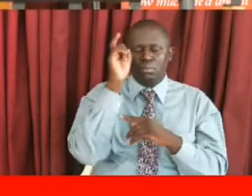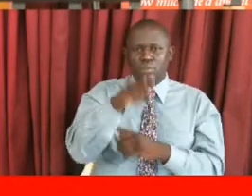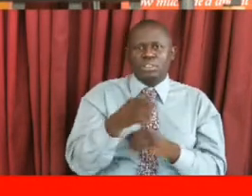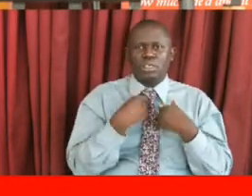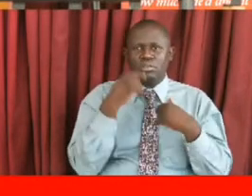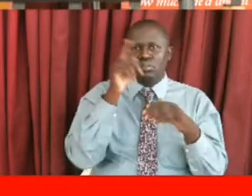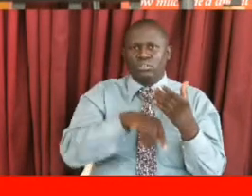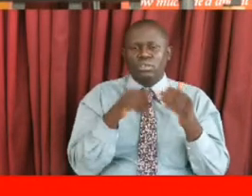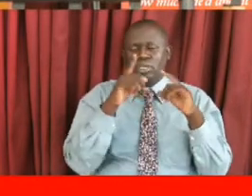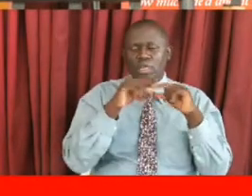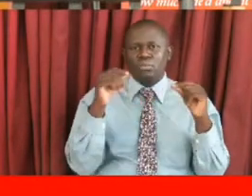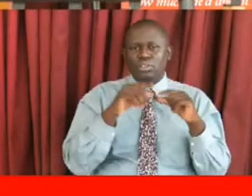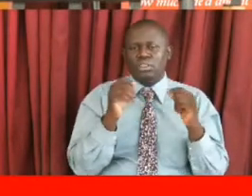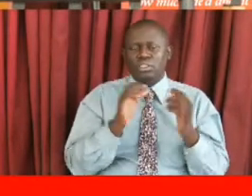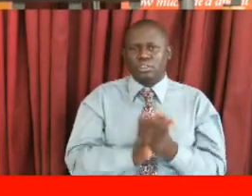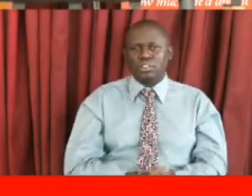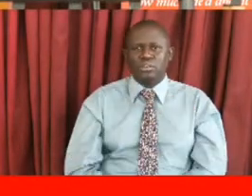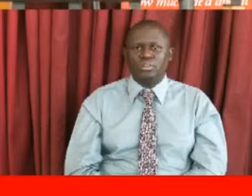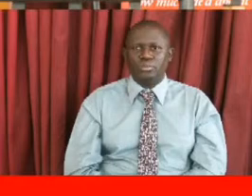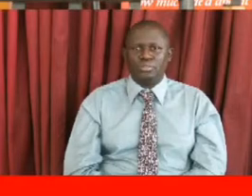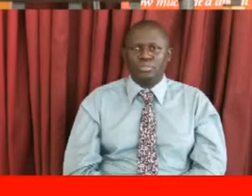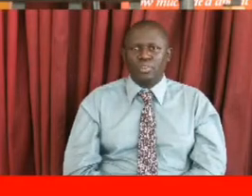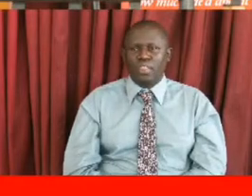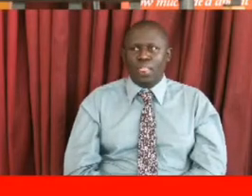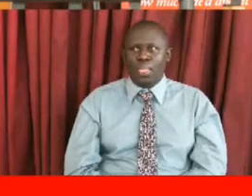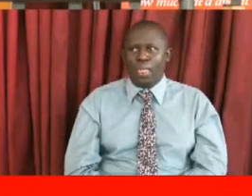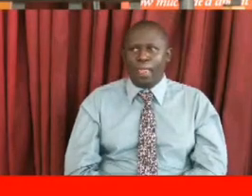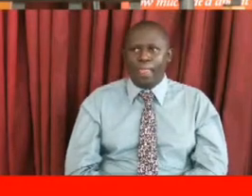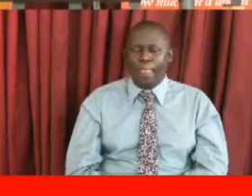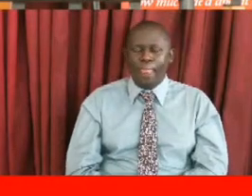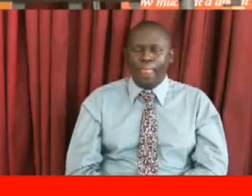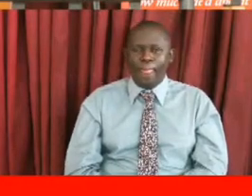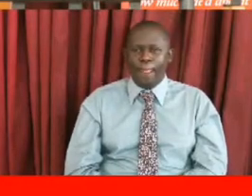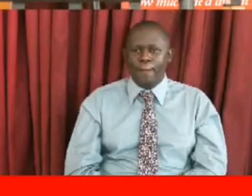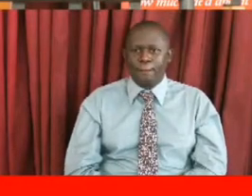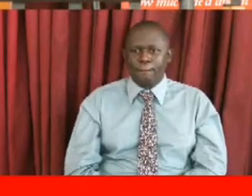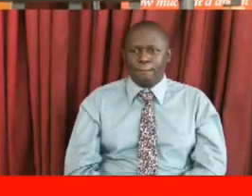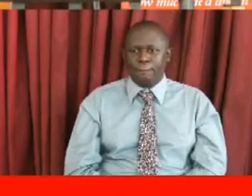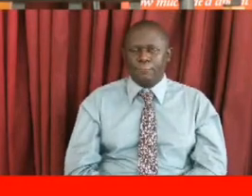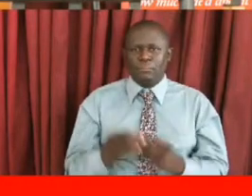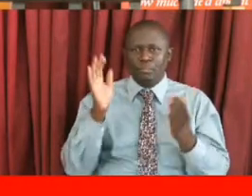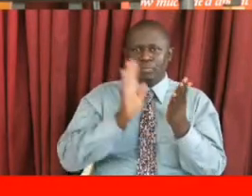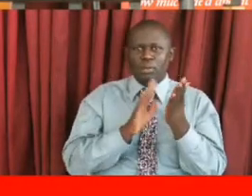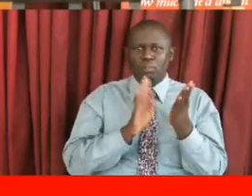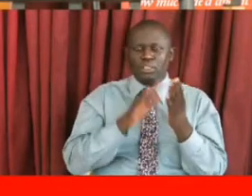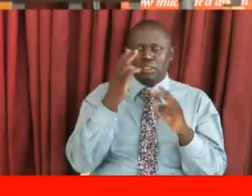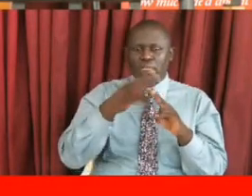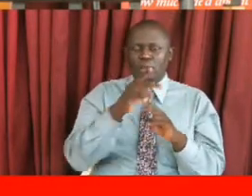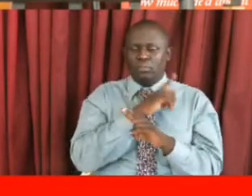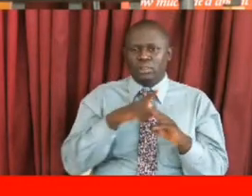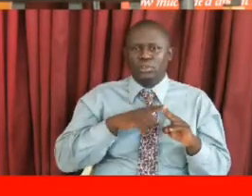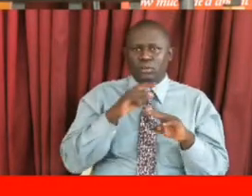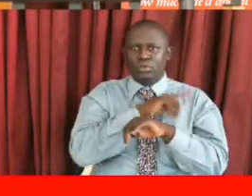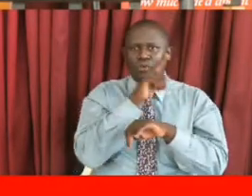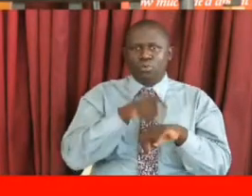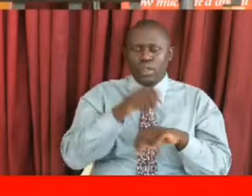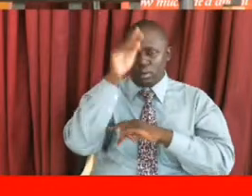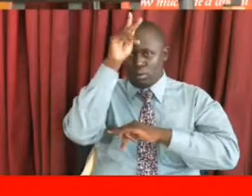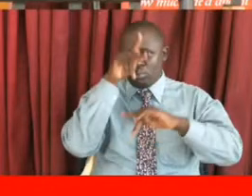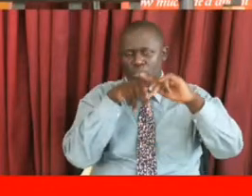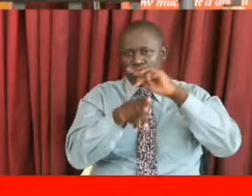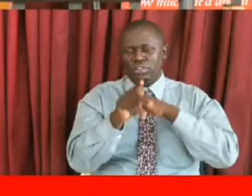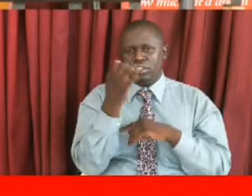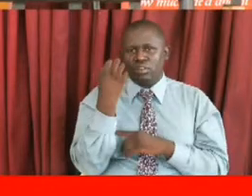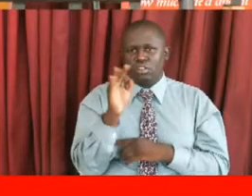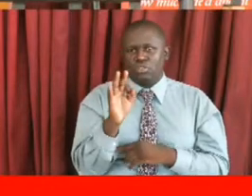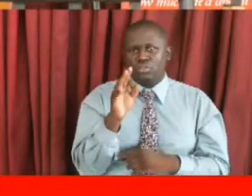the messenger must come with a message praise the name of the Lord so when the prophet of Malachi